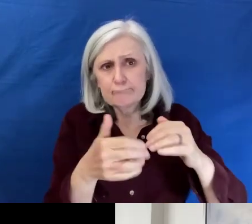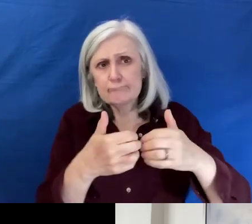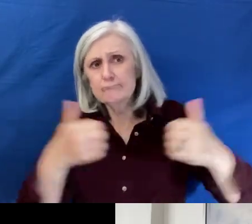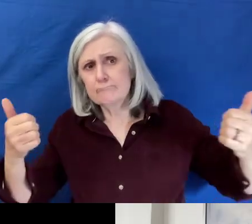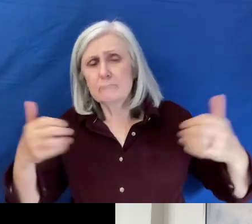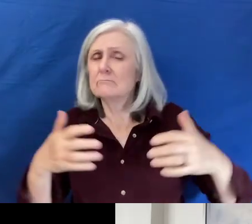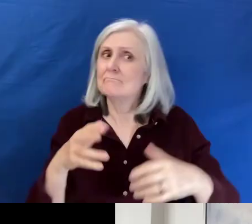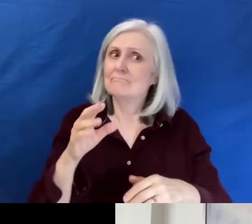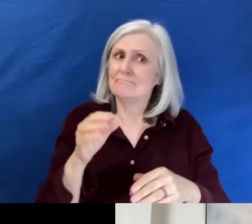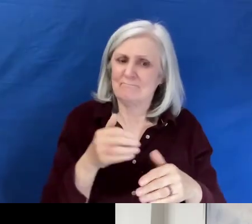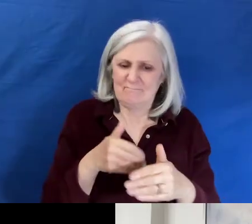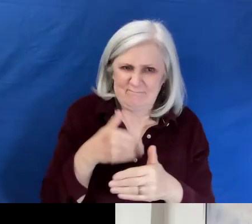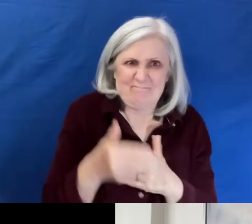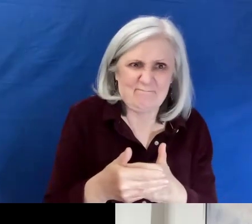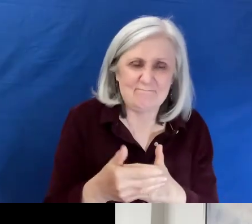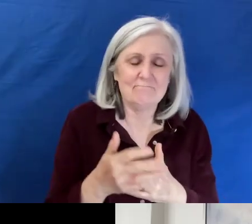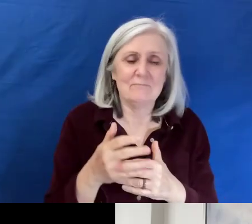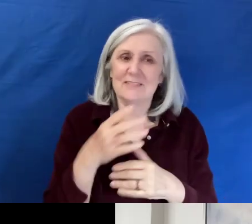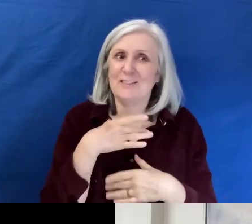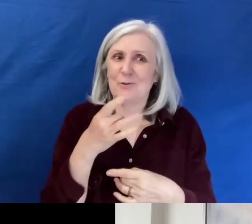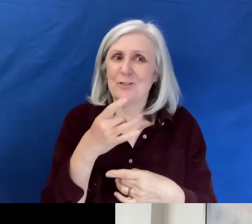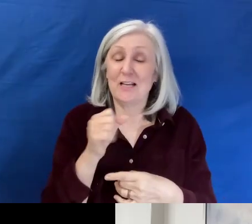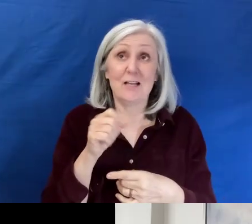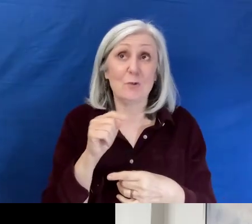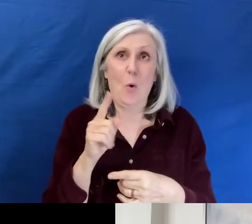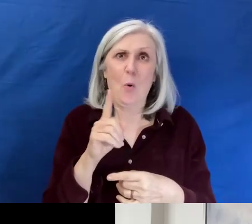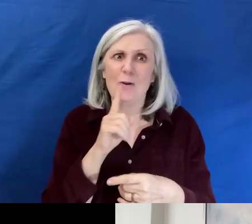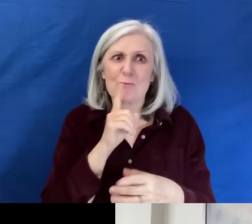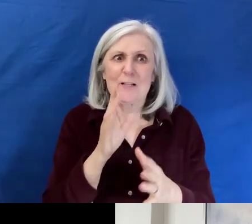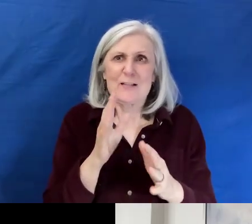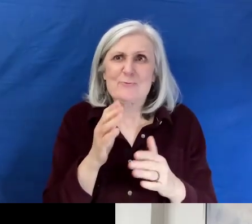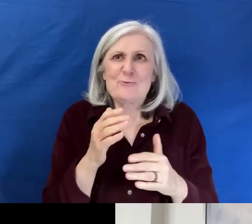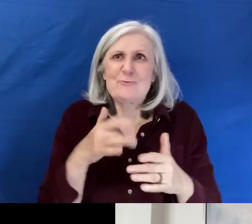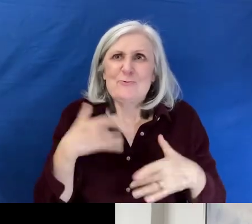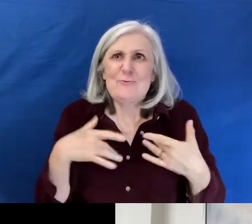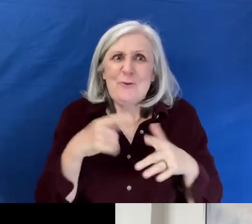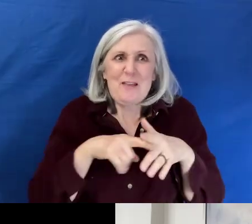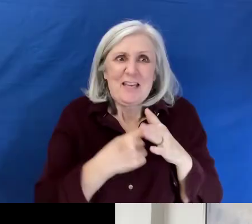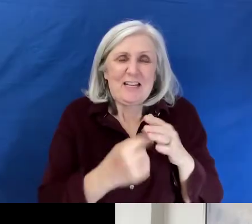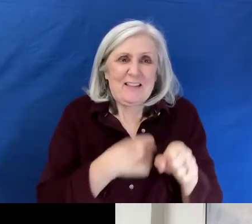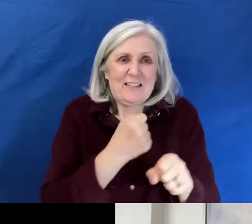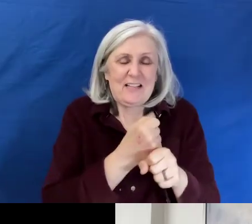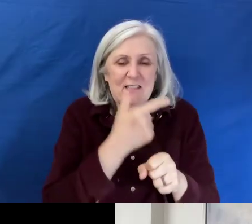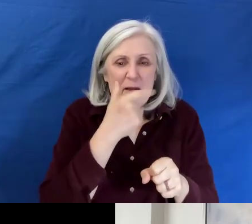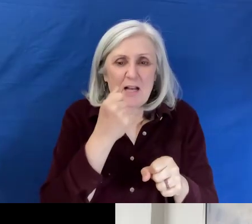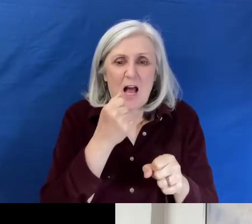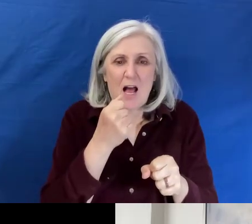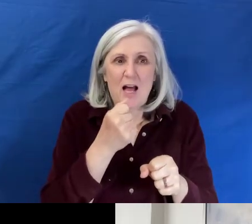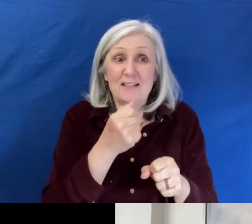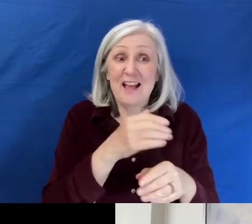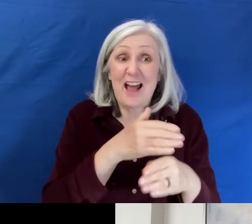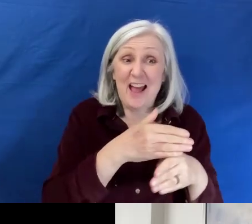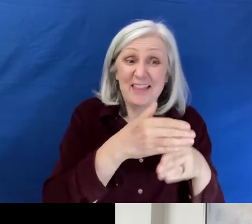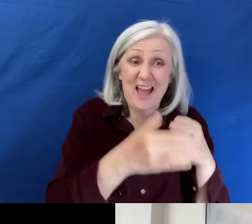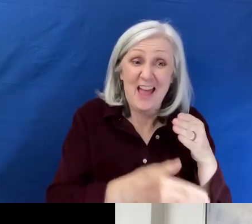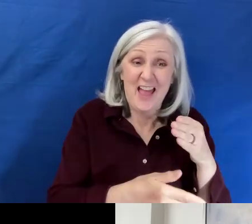So that's really interesting. So the stakes are high at the beginning of the season, because there was a very big cliffhanger I'm at the end of annoying